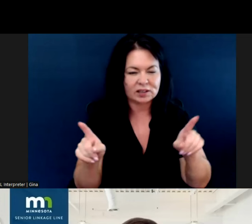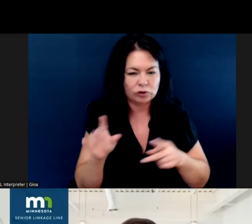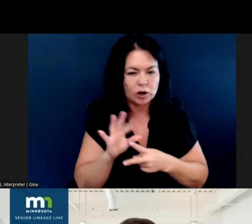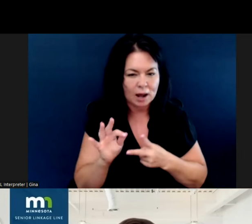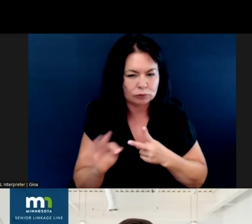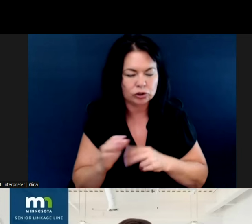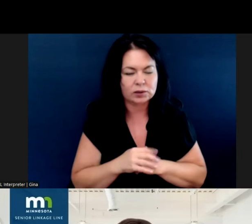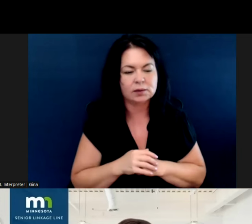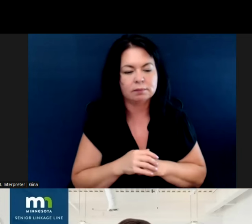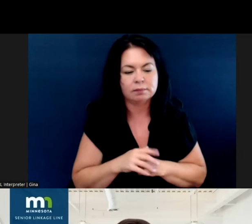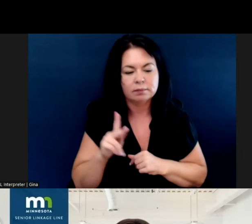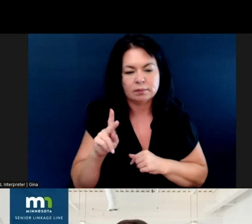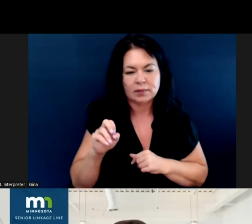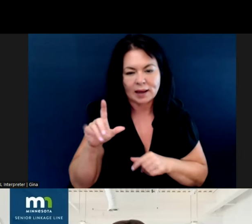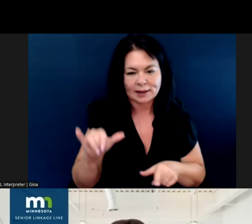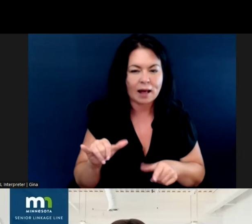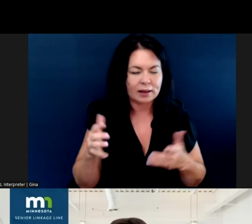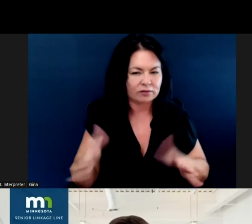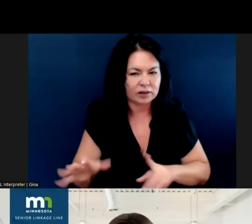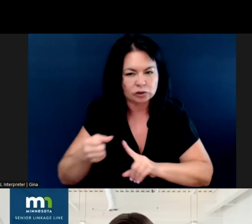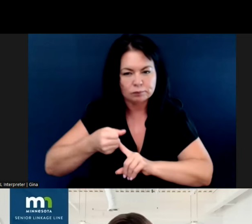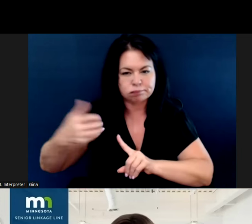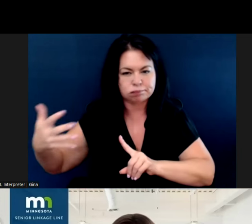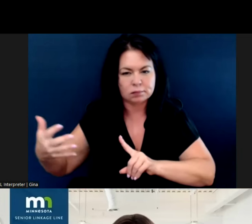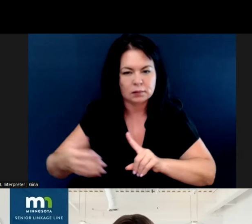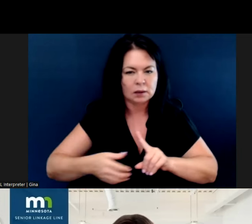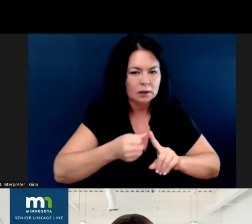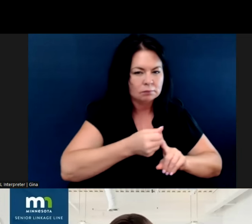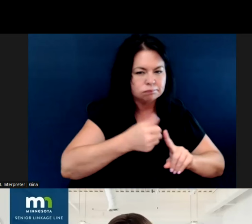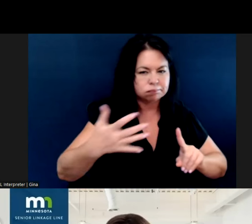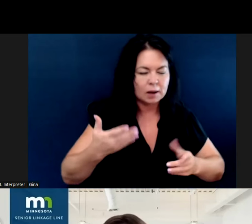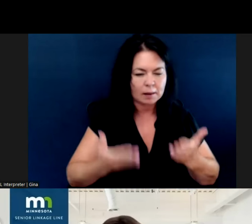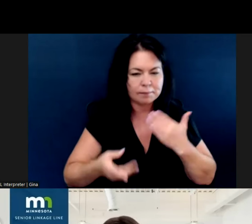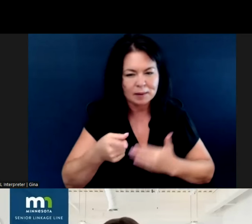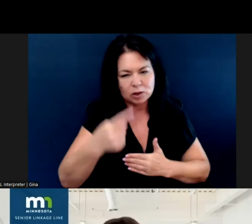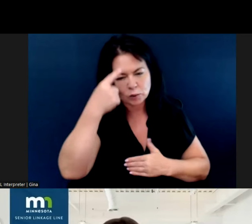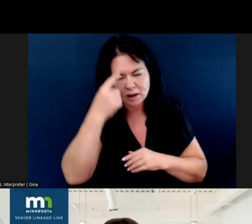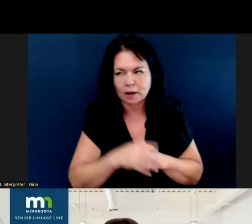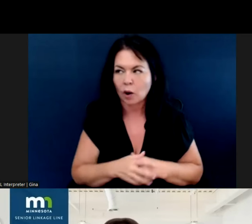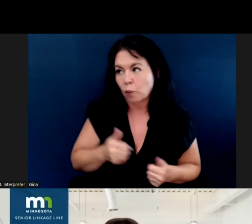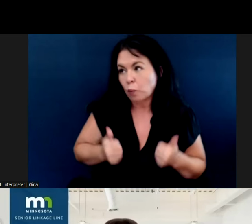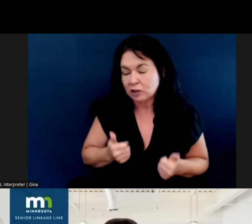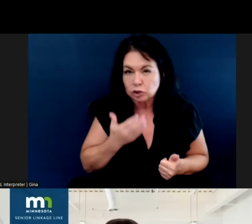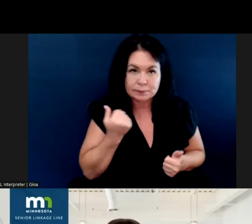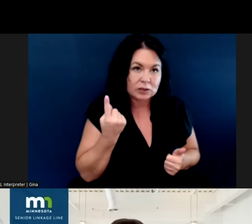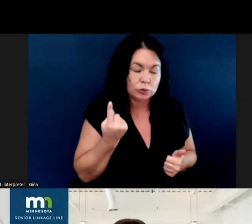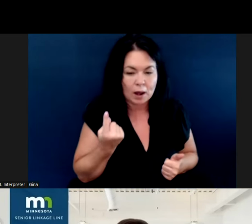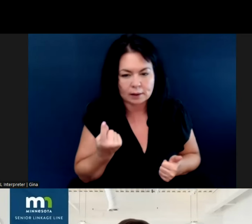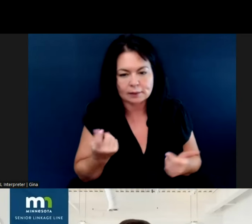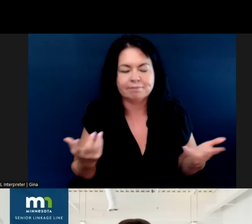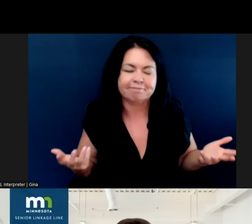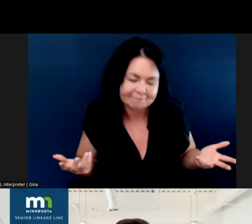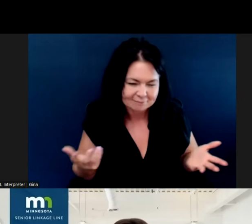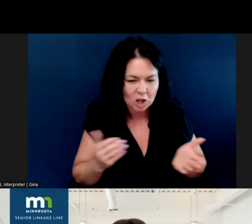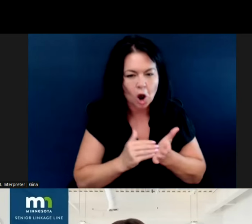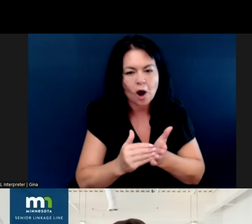different options, and you may be thinking, well, which is the best option, right? We get that question a lot. And